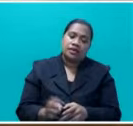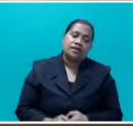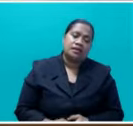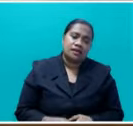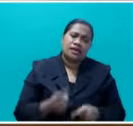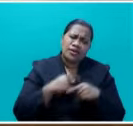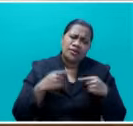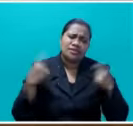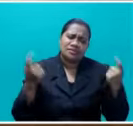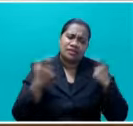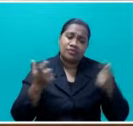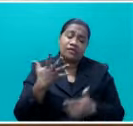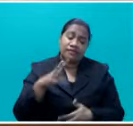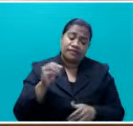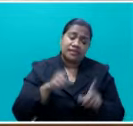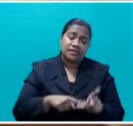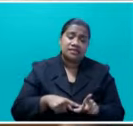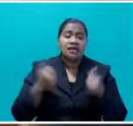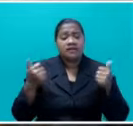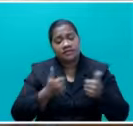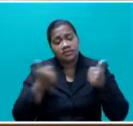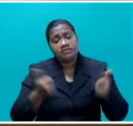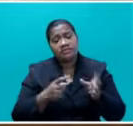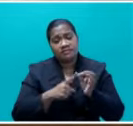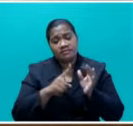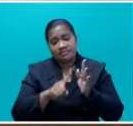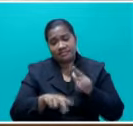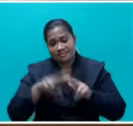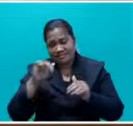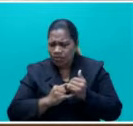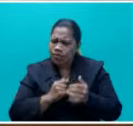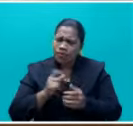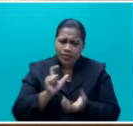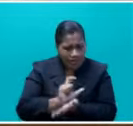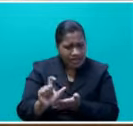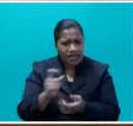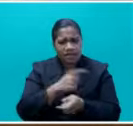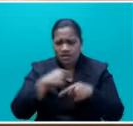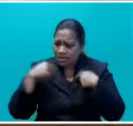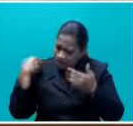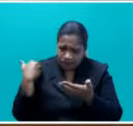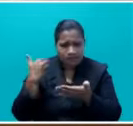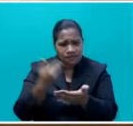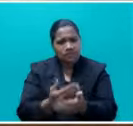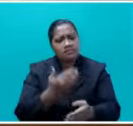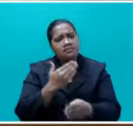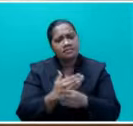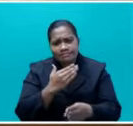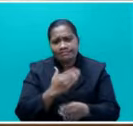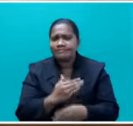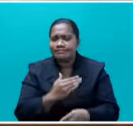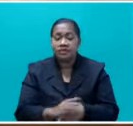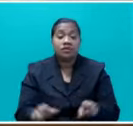years anniversary of the Pacific Islands Forum, it is clear we have come a long way. At the same time, we